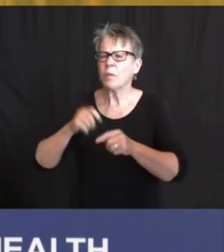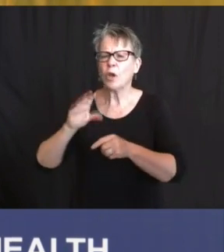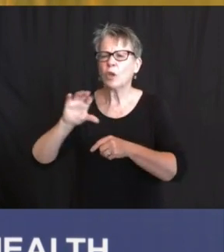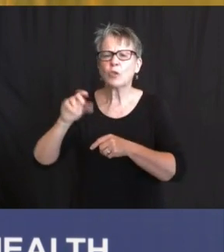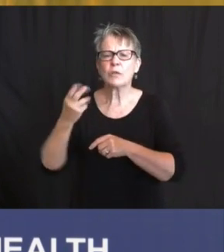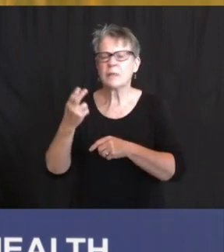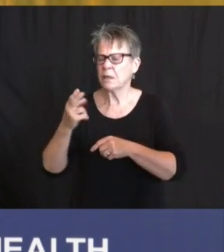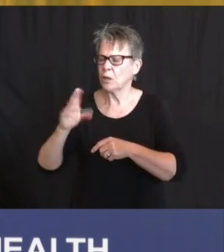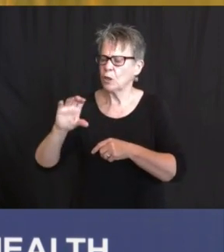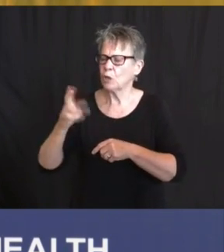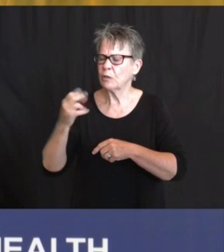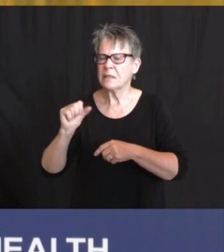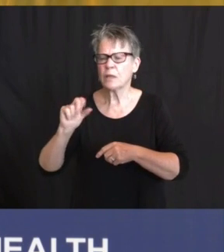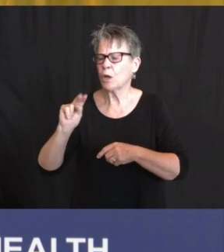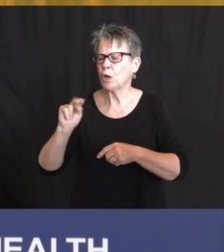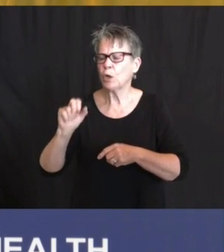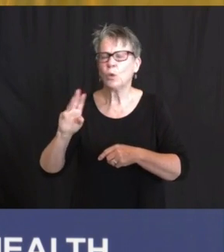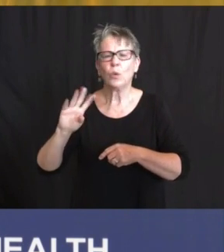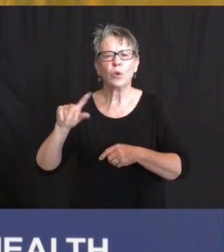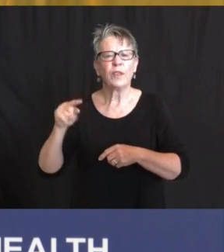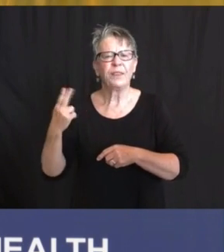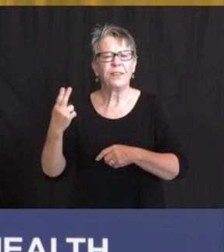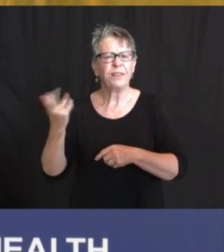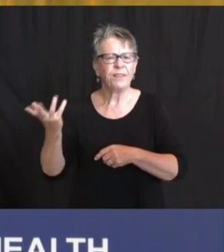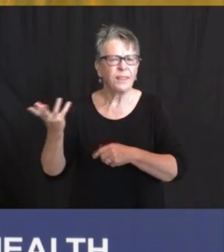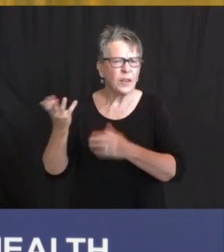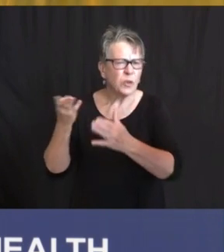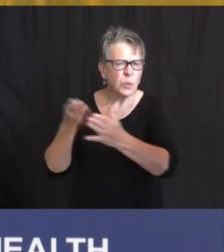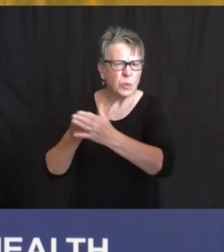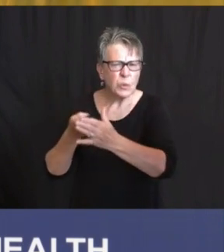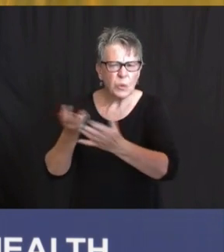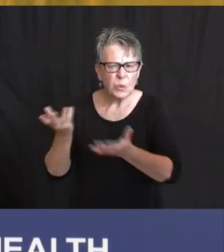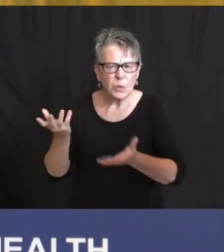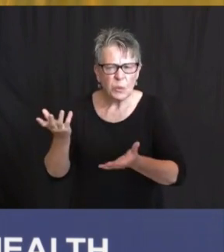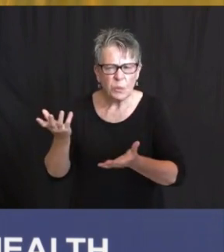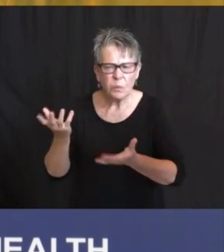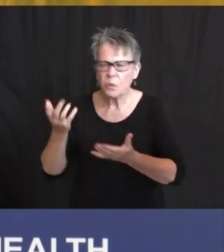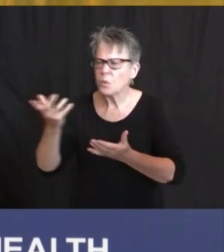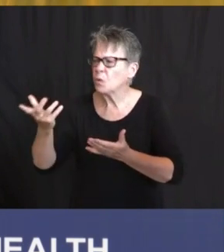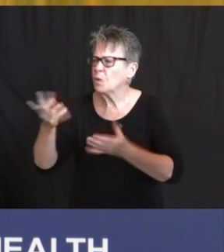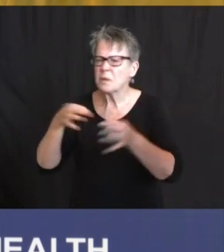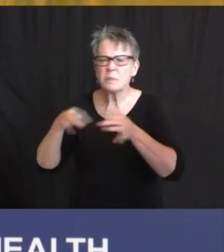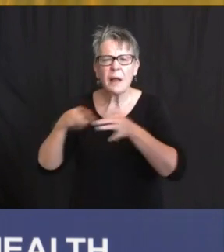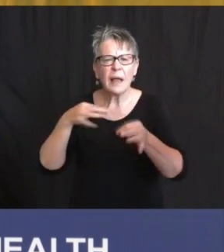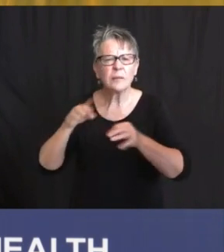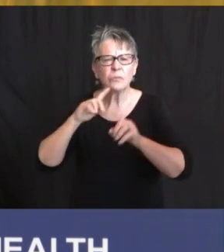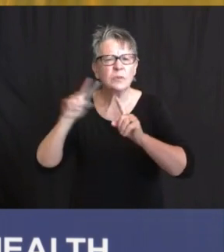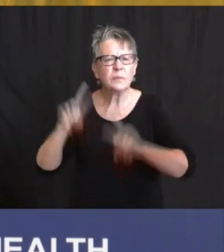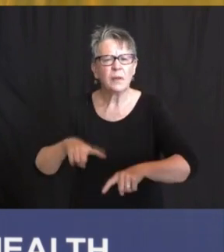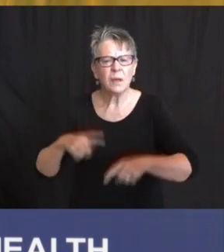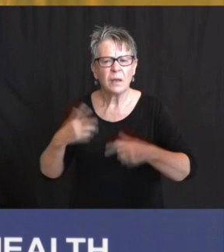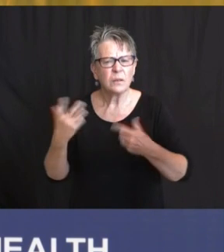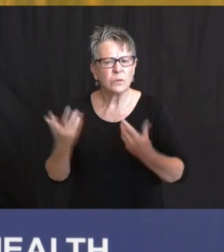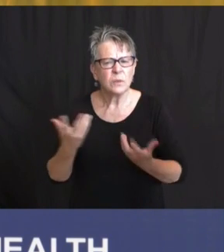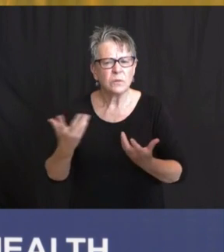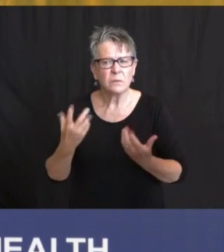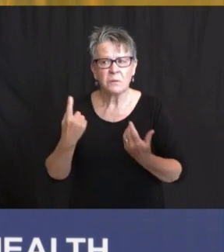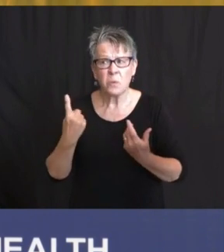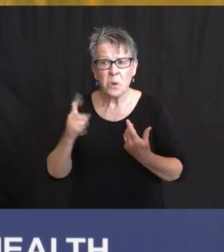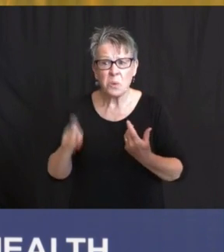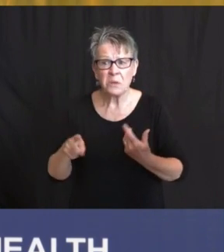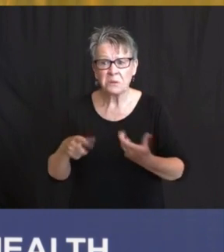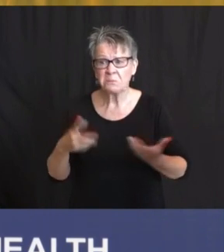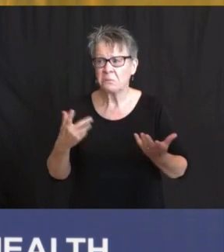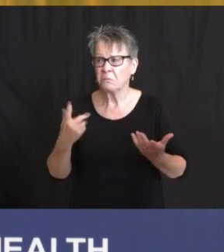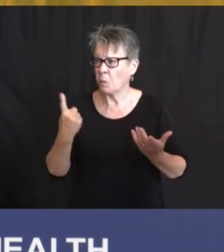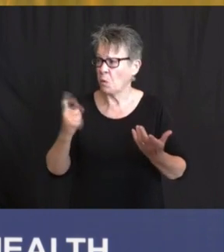any response to the allegations in the lawsuit? Anything else, or is that it? That's it. Okay, so don't be mad